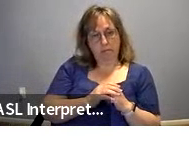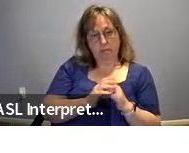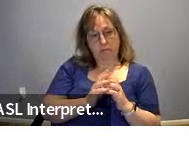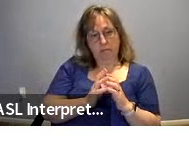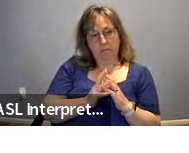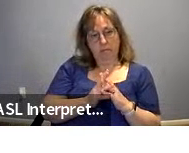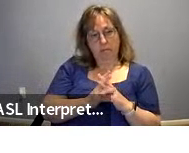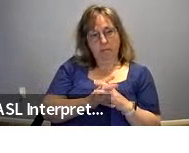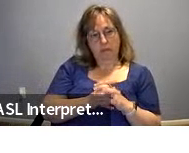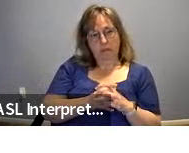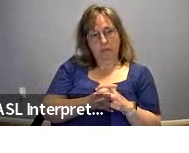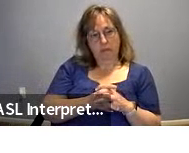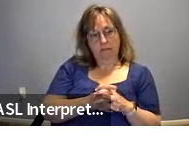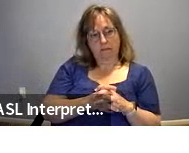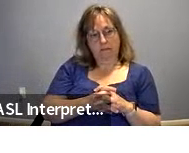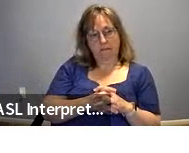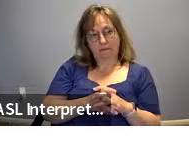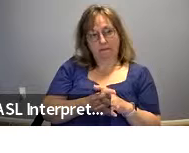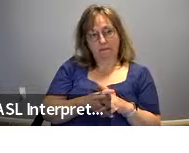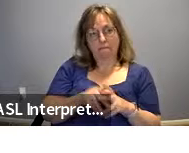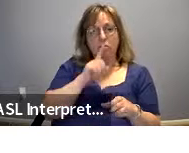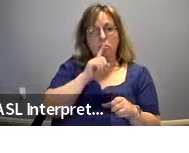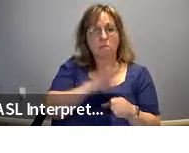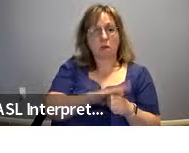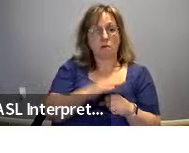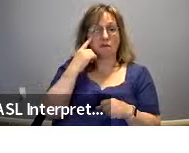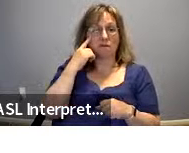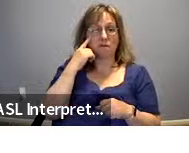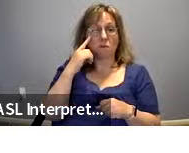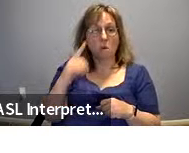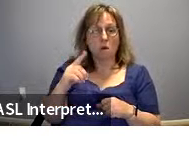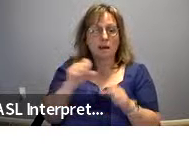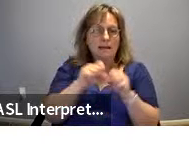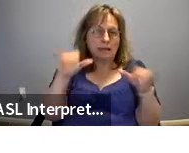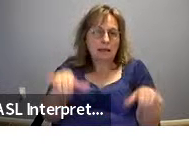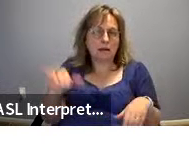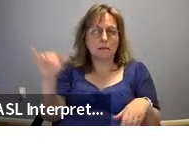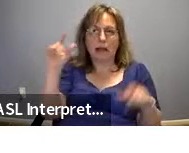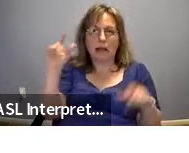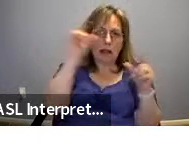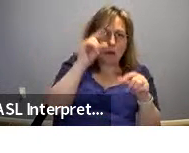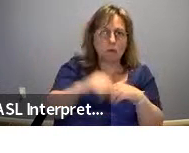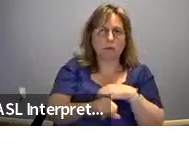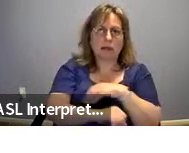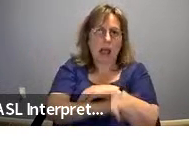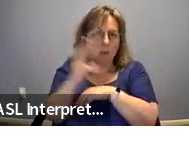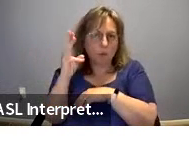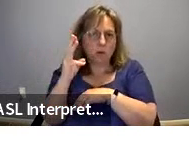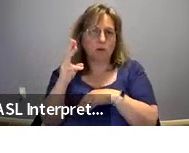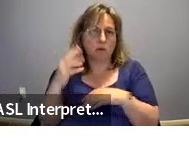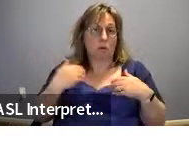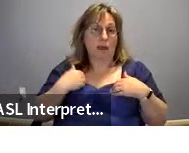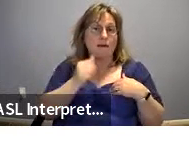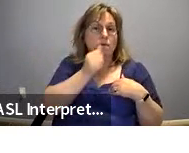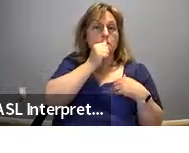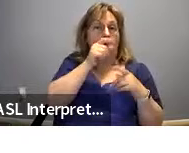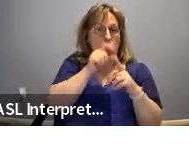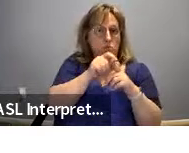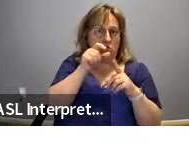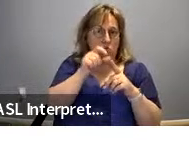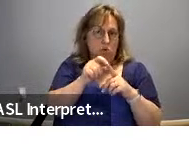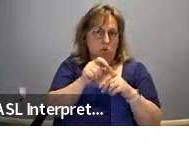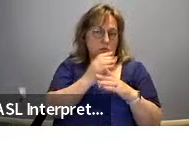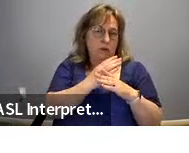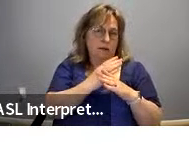We also ensure that for our critical systems, like Google, like Skyward, that we have password protected